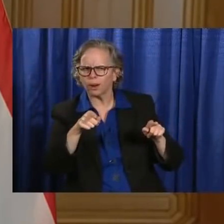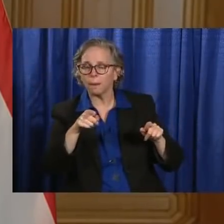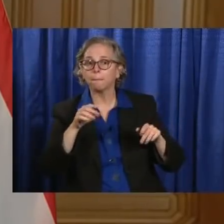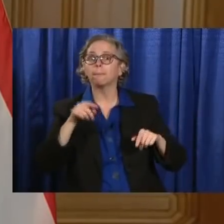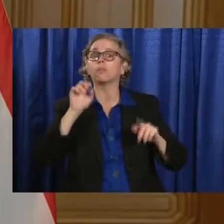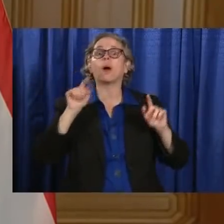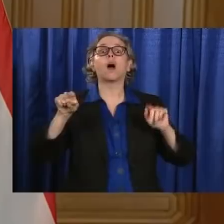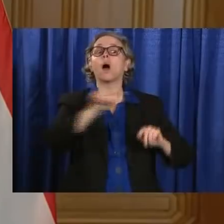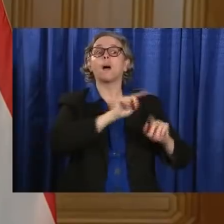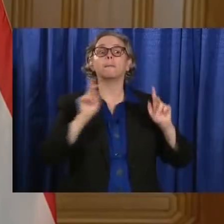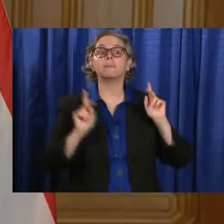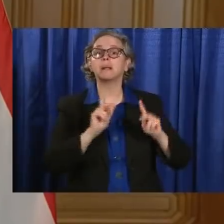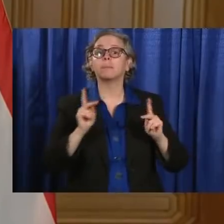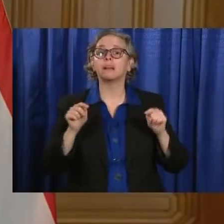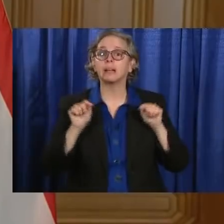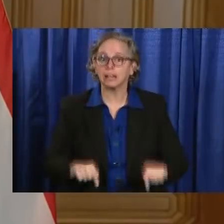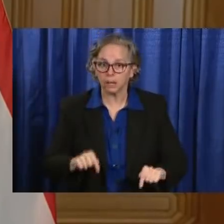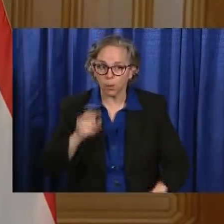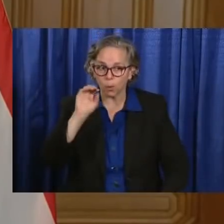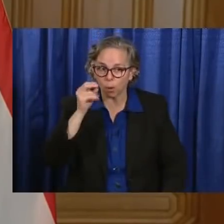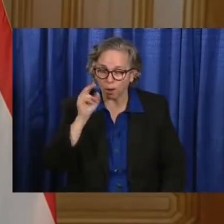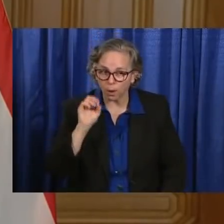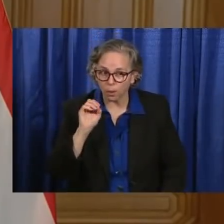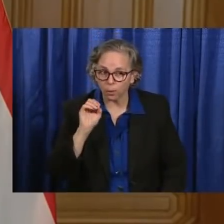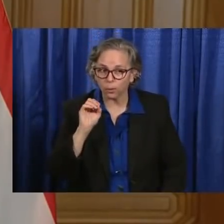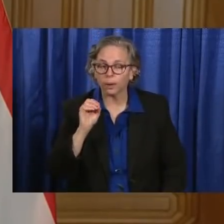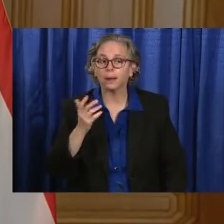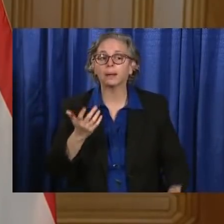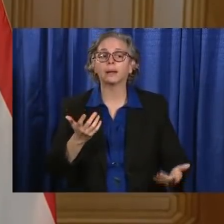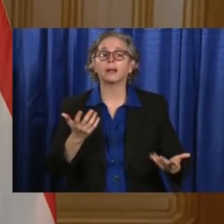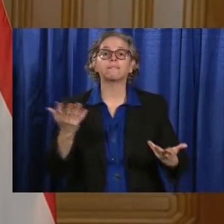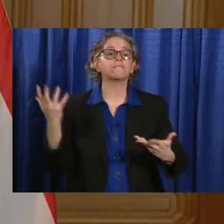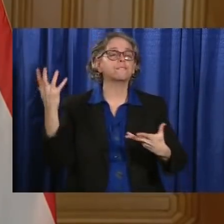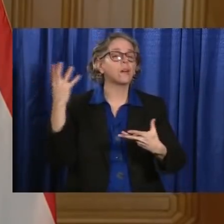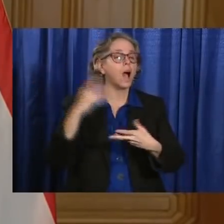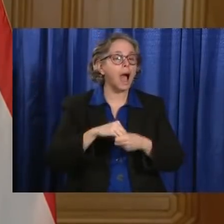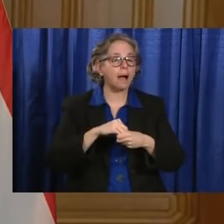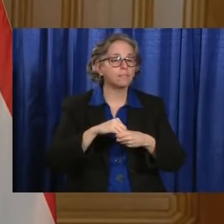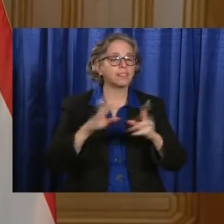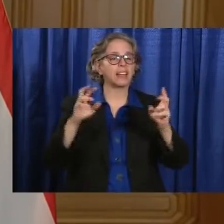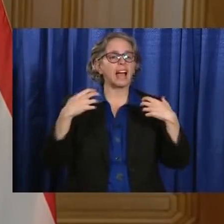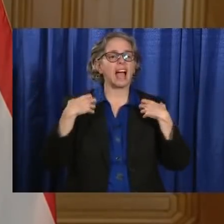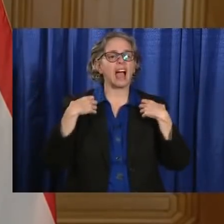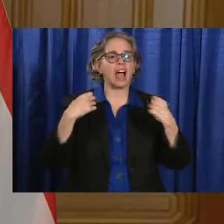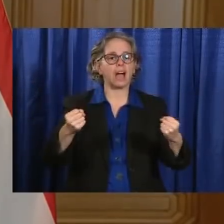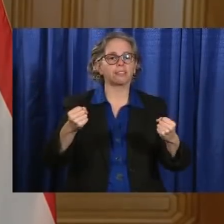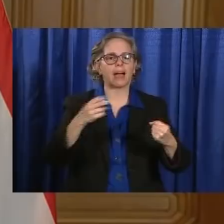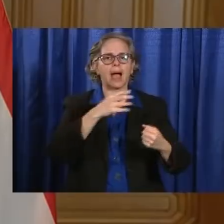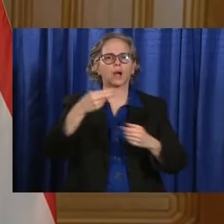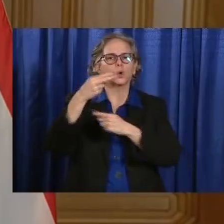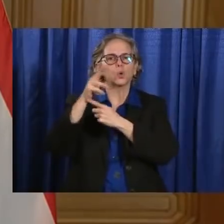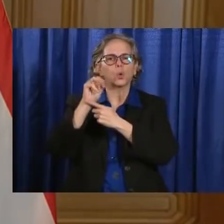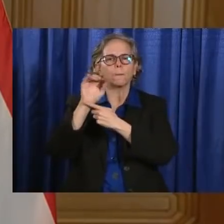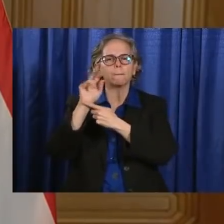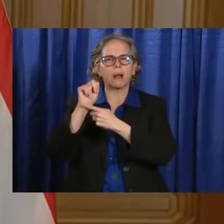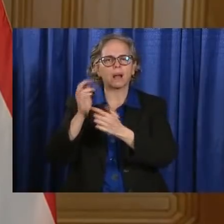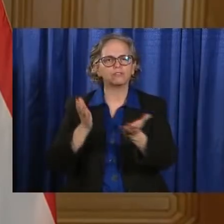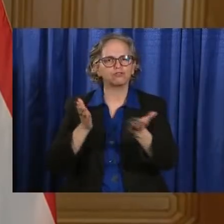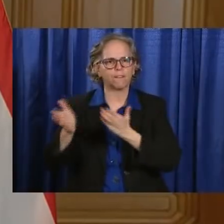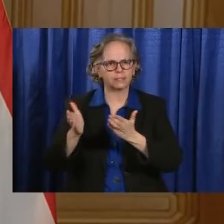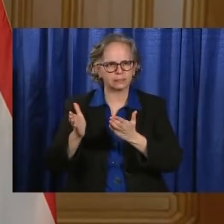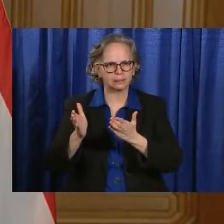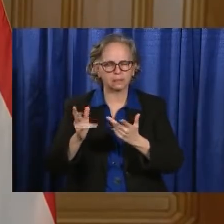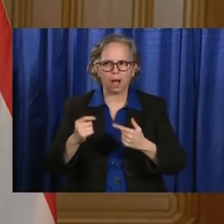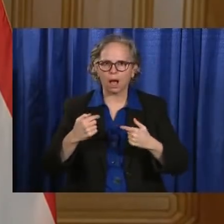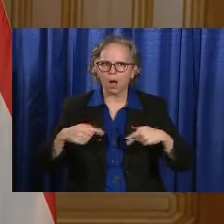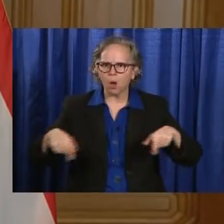make up the vital health and human services safety net. Thank you. Thank you for providing the